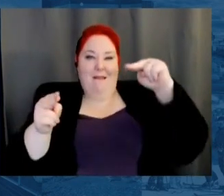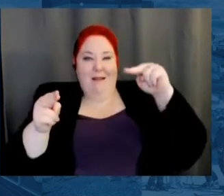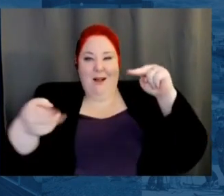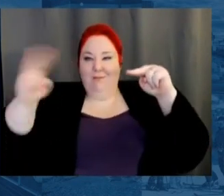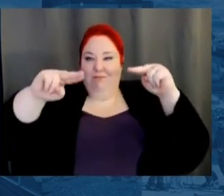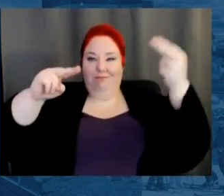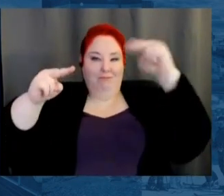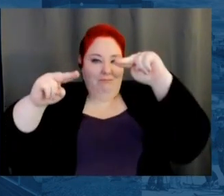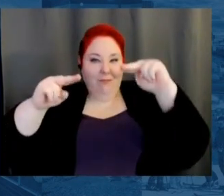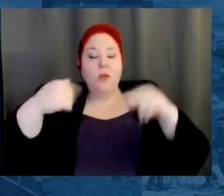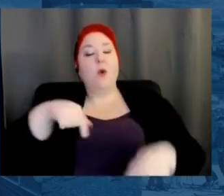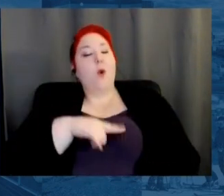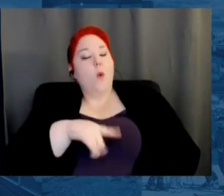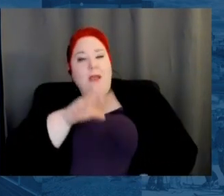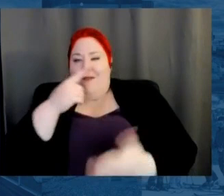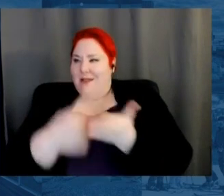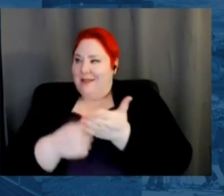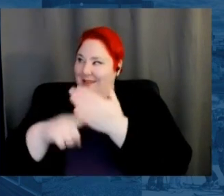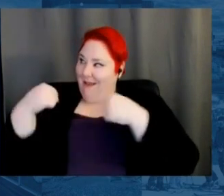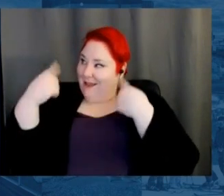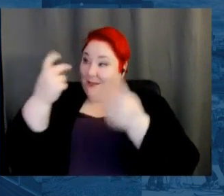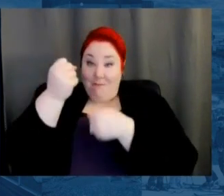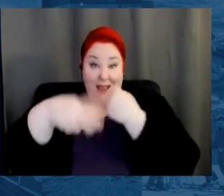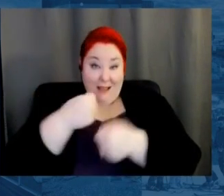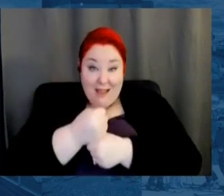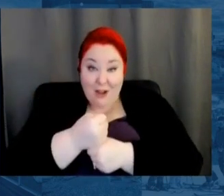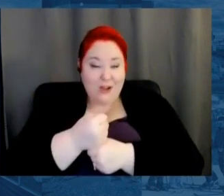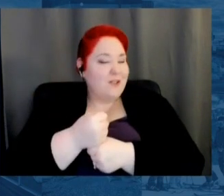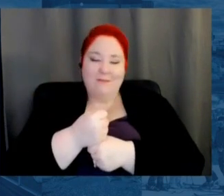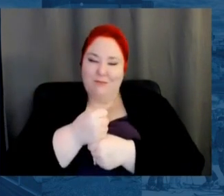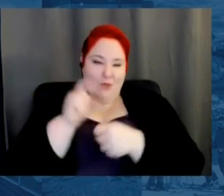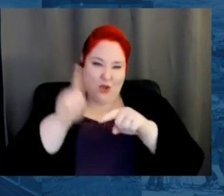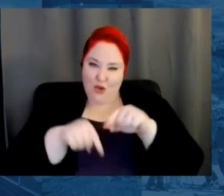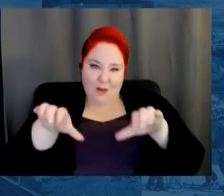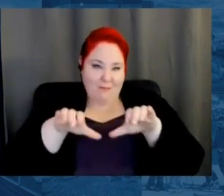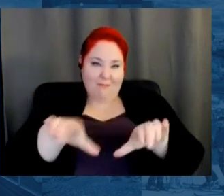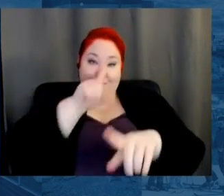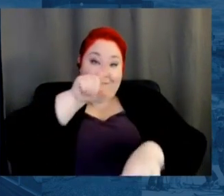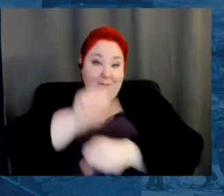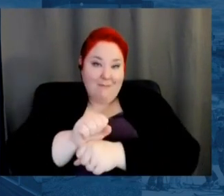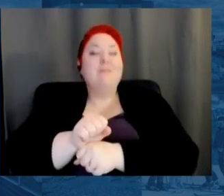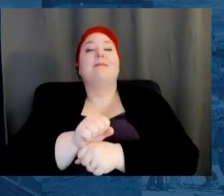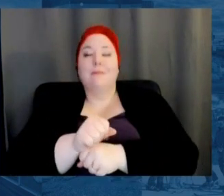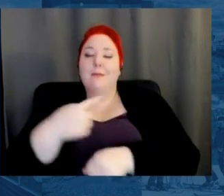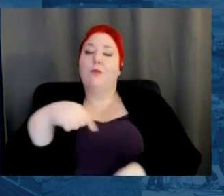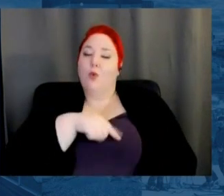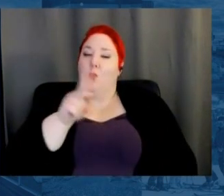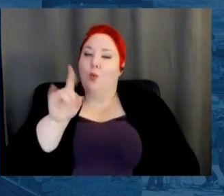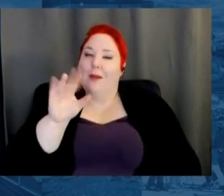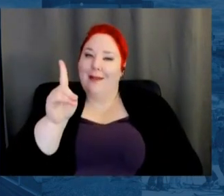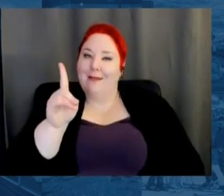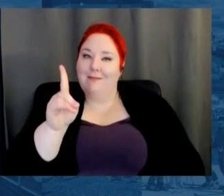for years. Great idea. No one could get it done, but we did. And I'm really proud of that. So let's